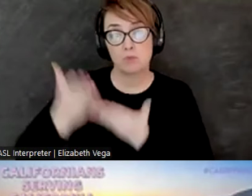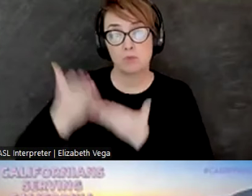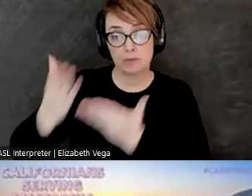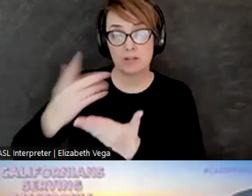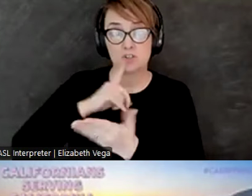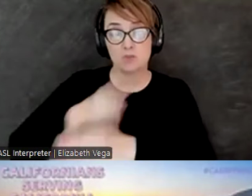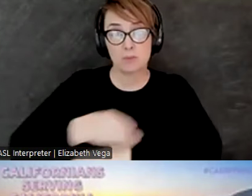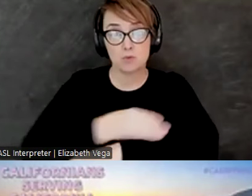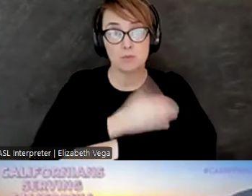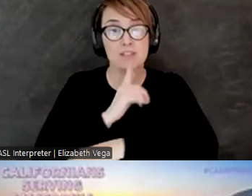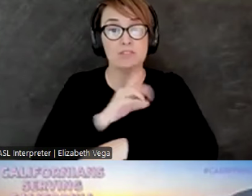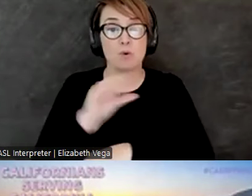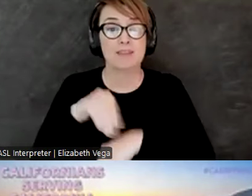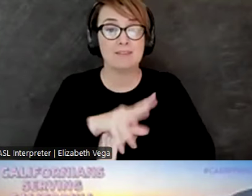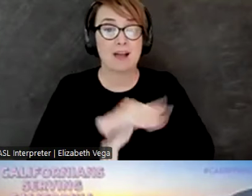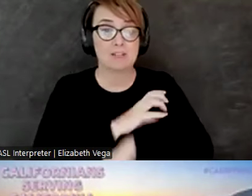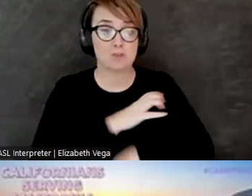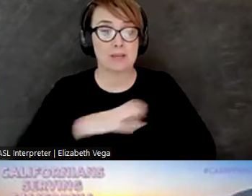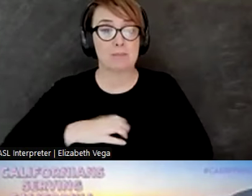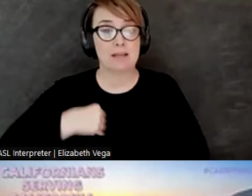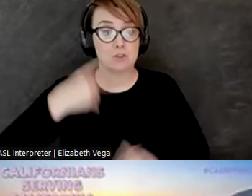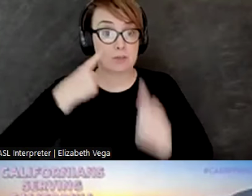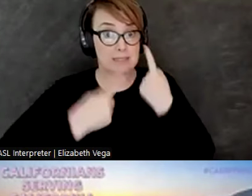advisory committee to consider.